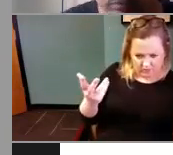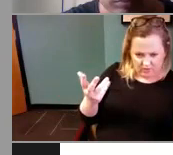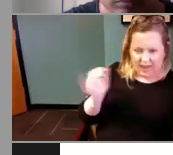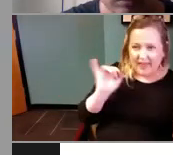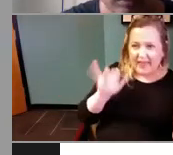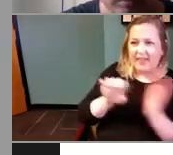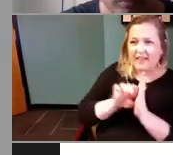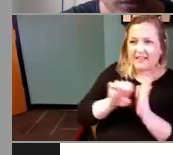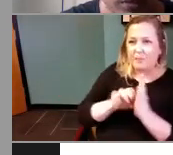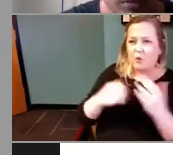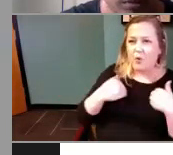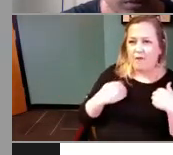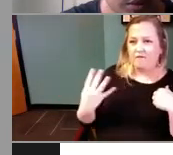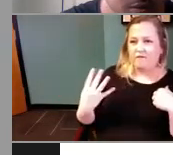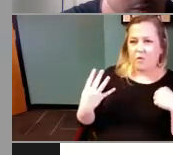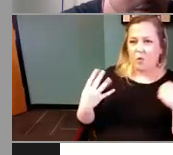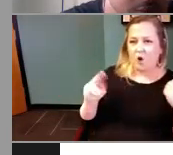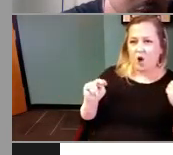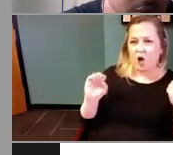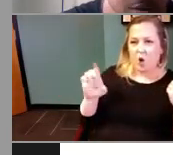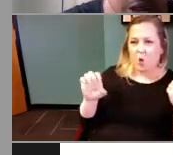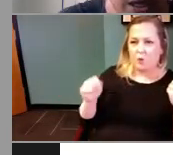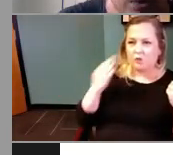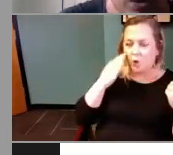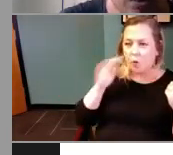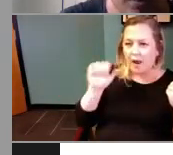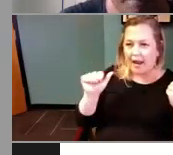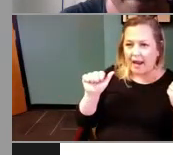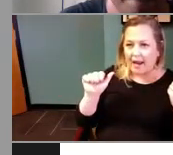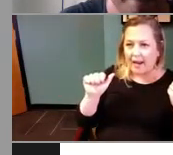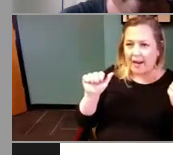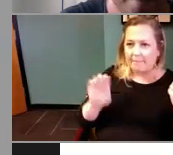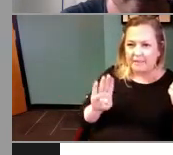4 nodes with A, B, and C. Okay.